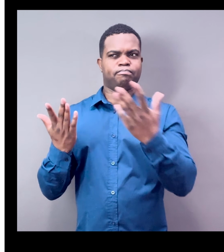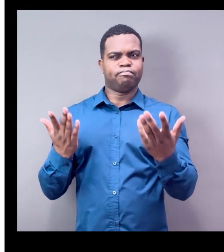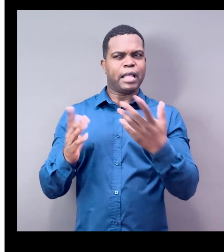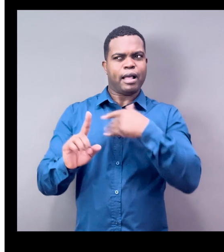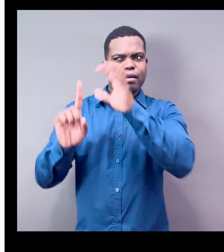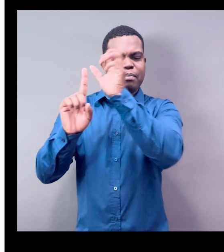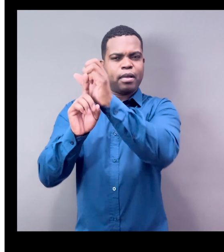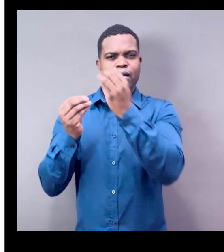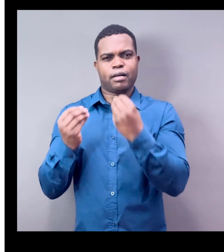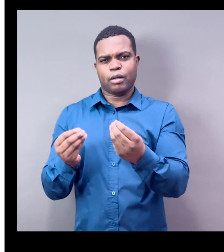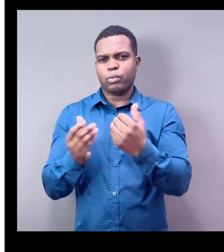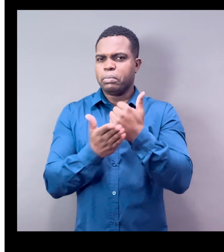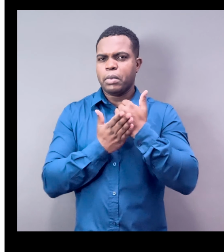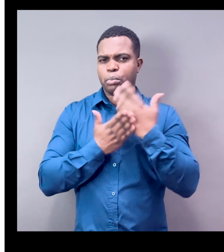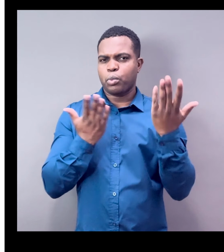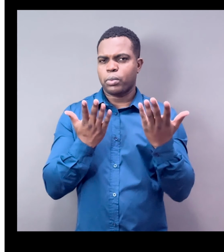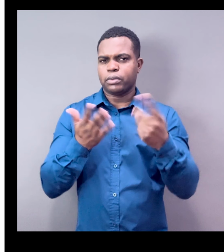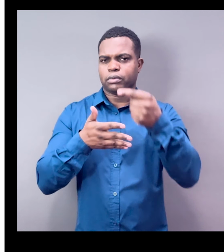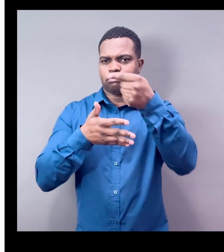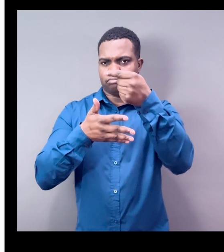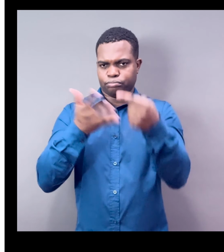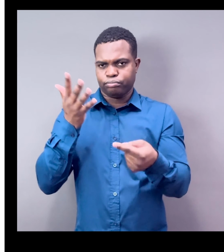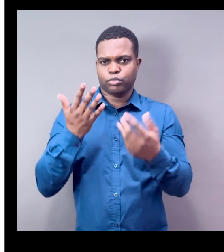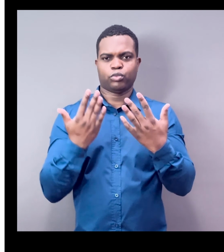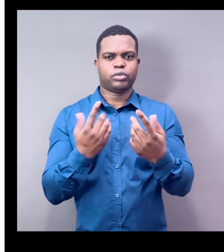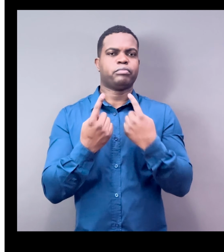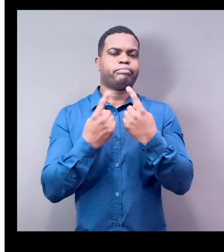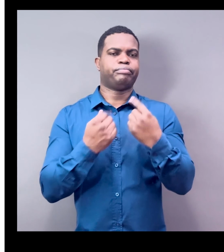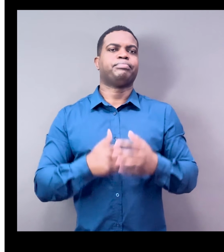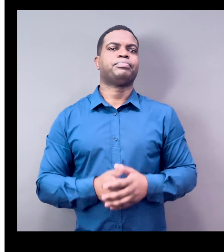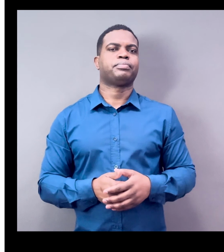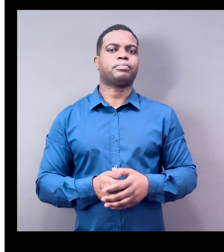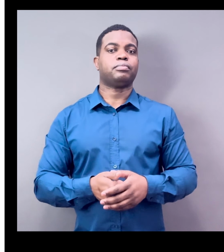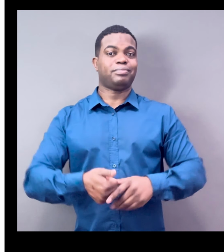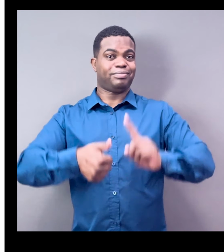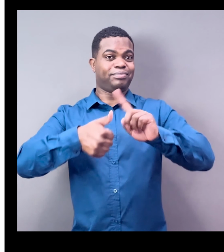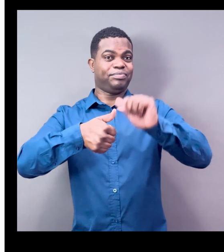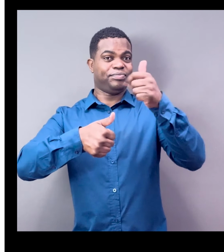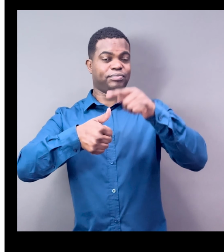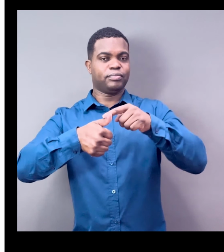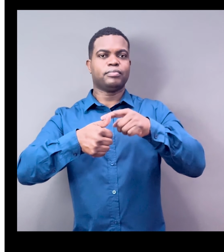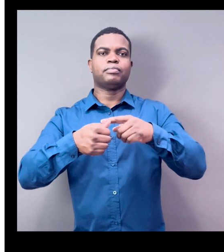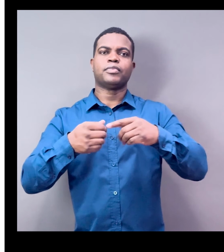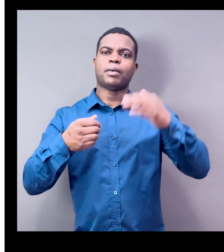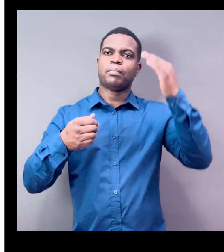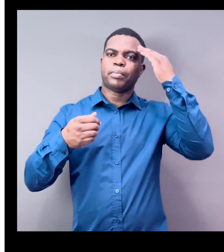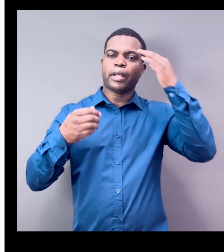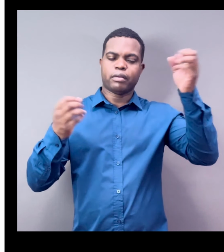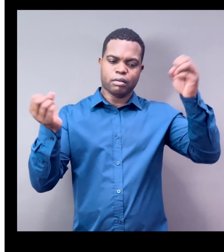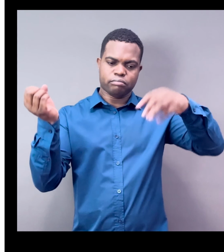are the techniques to identify these stakeholders? We have brainstorming.